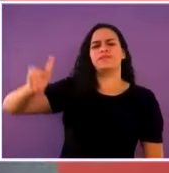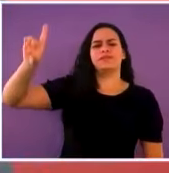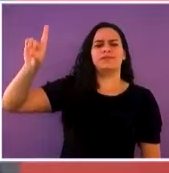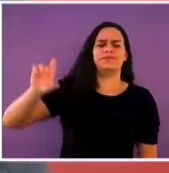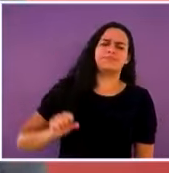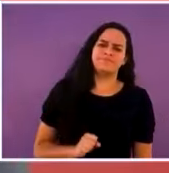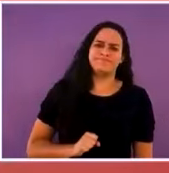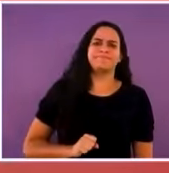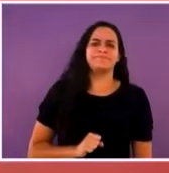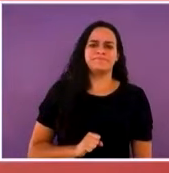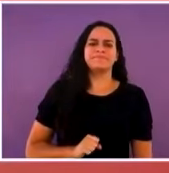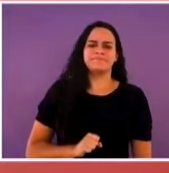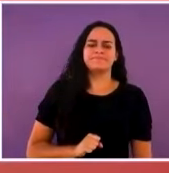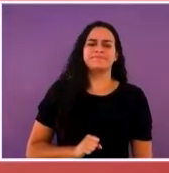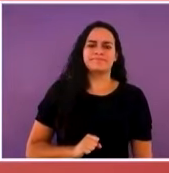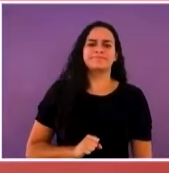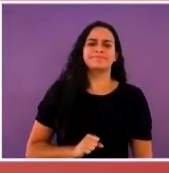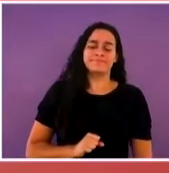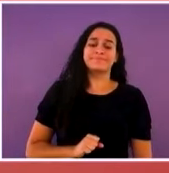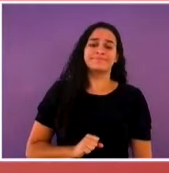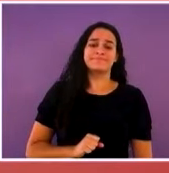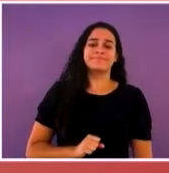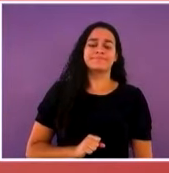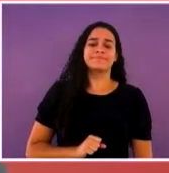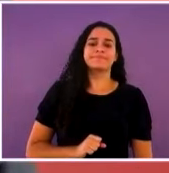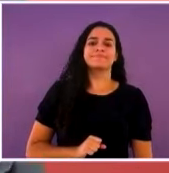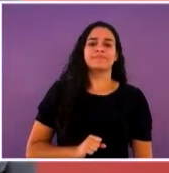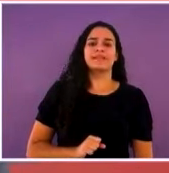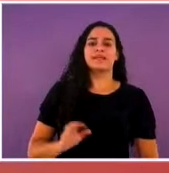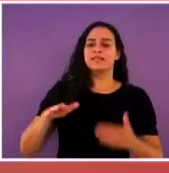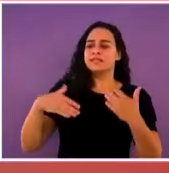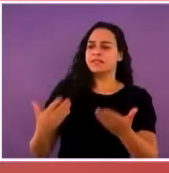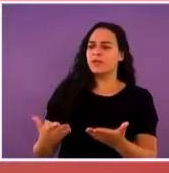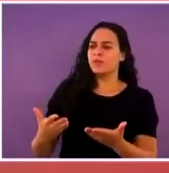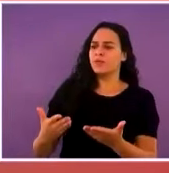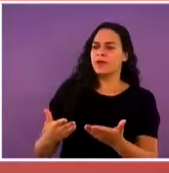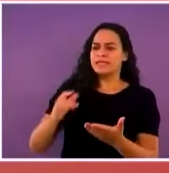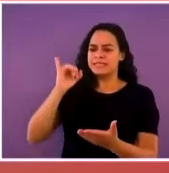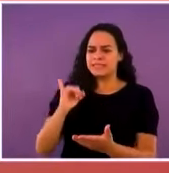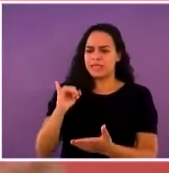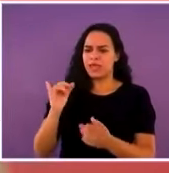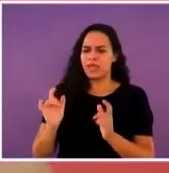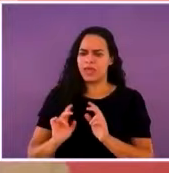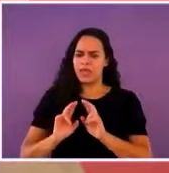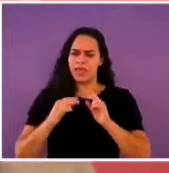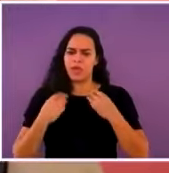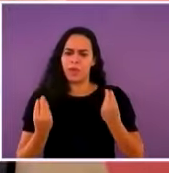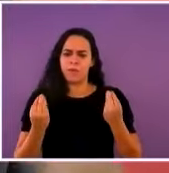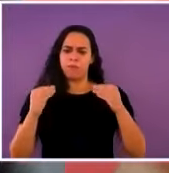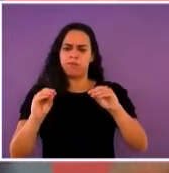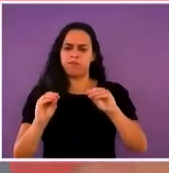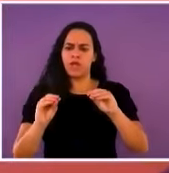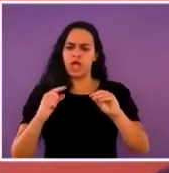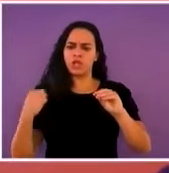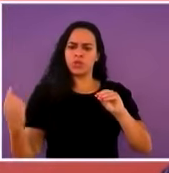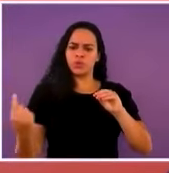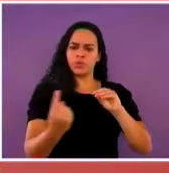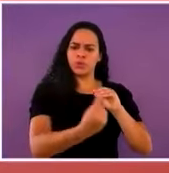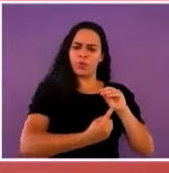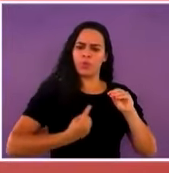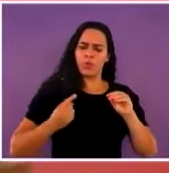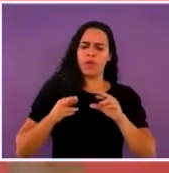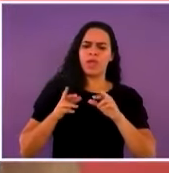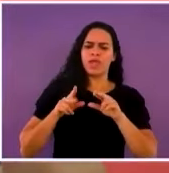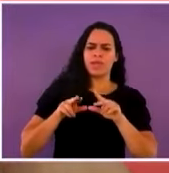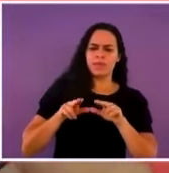God, this encyclical talks about God. Quando essa encíclica Todos Somos Irmãos fala a respeito de Deus, he does so